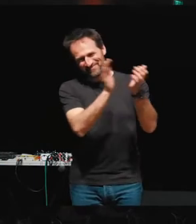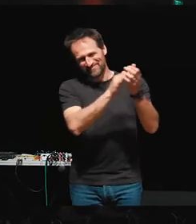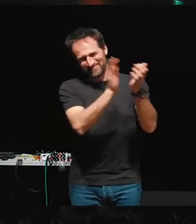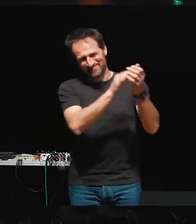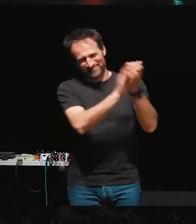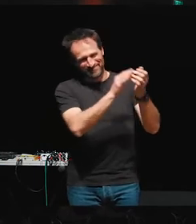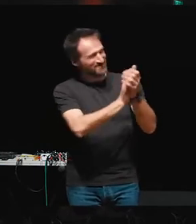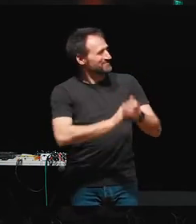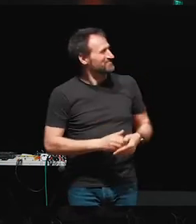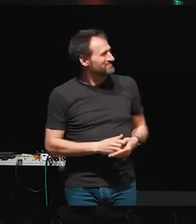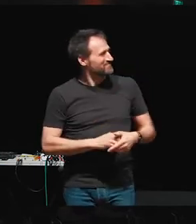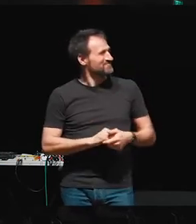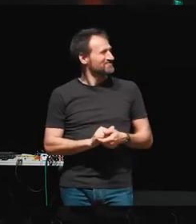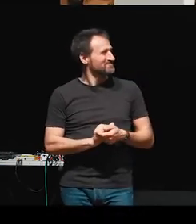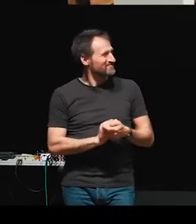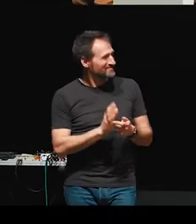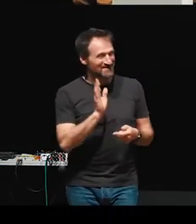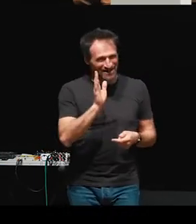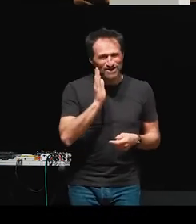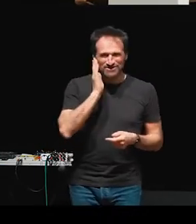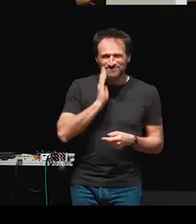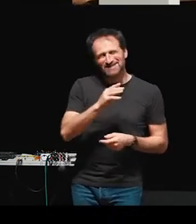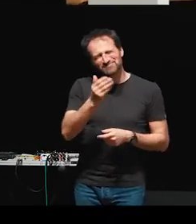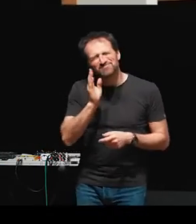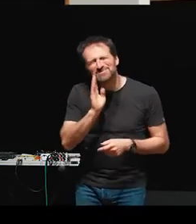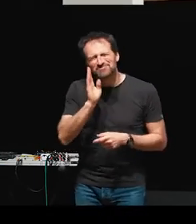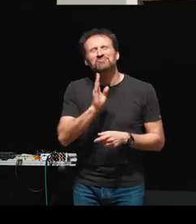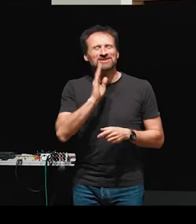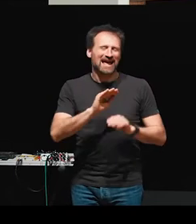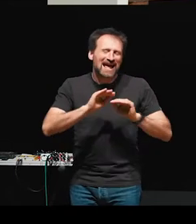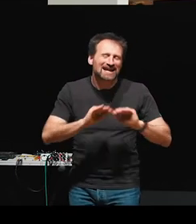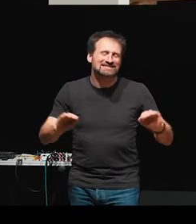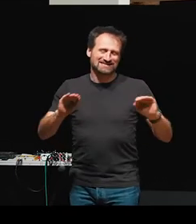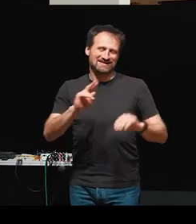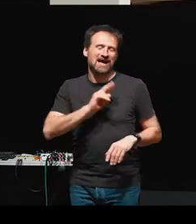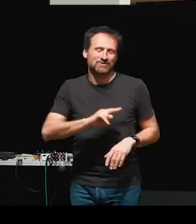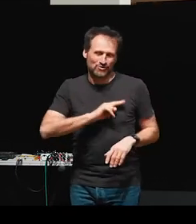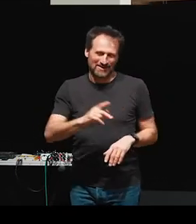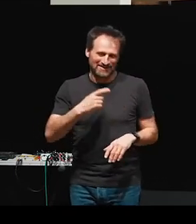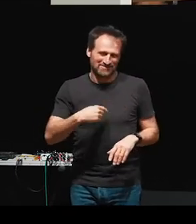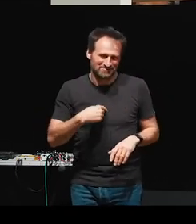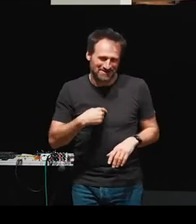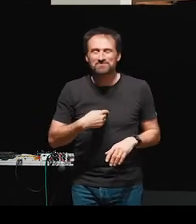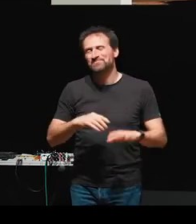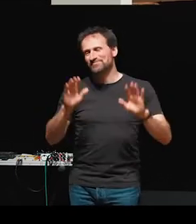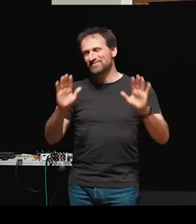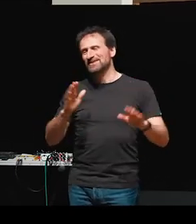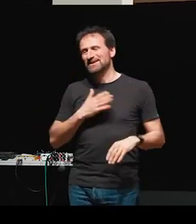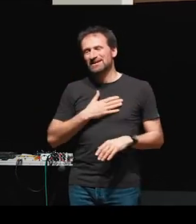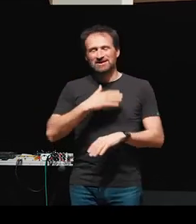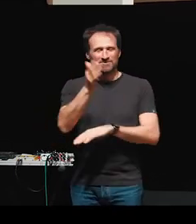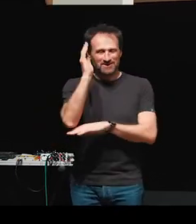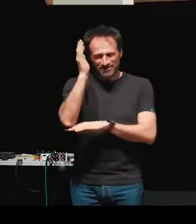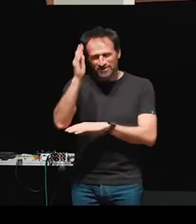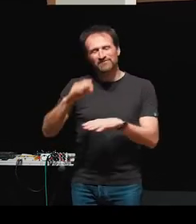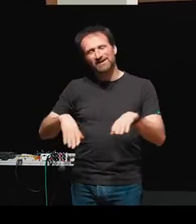So these two things means you'll have to be extra patient with me. So my talk is going to begin with an